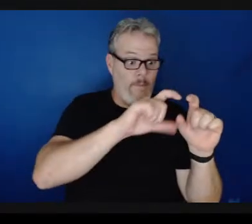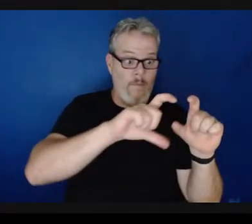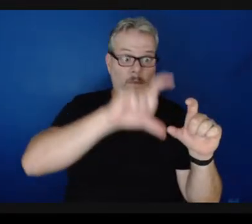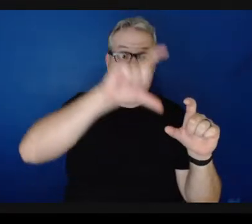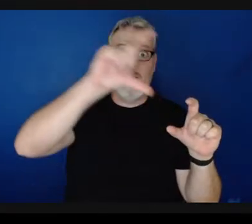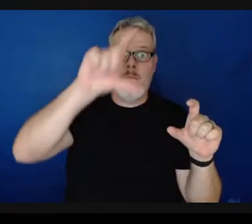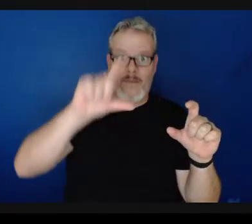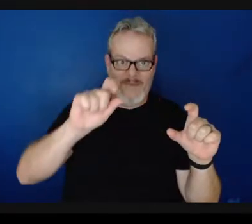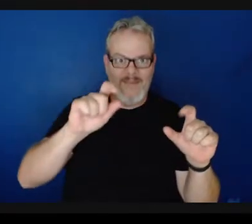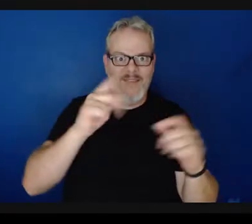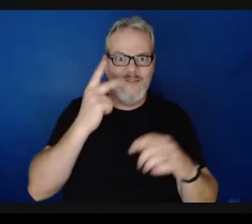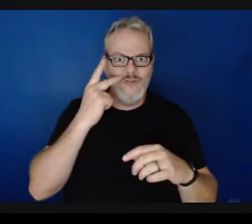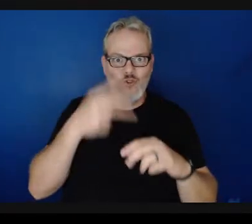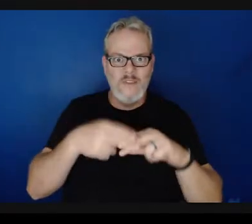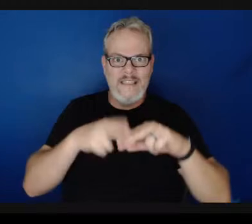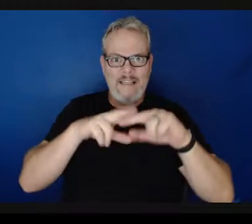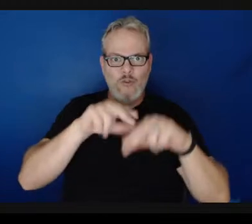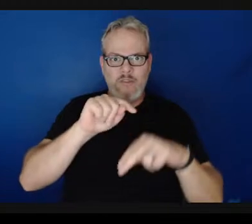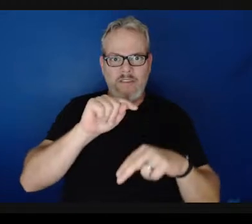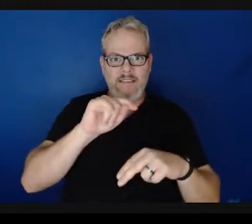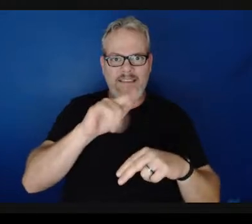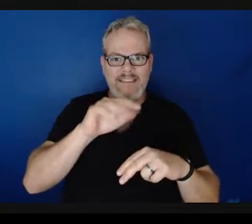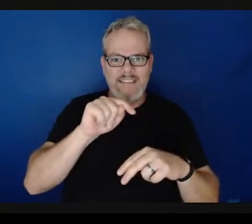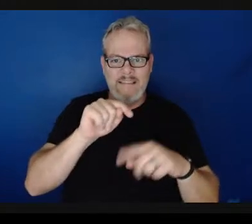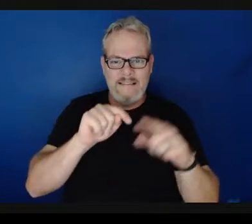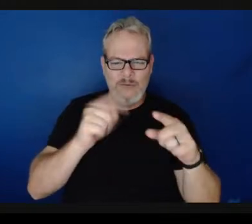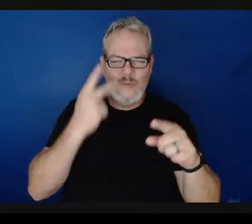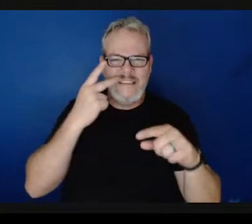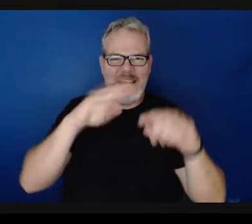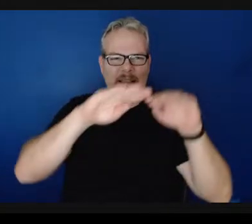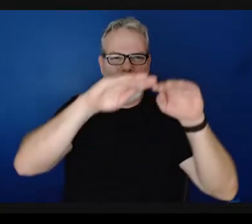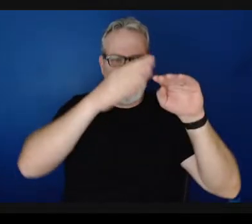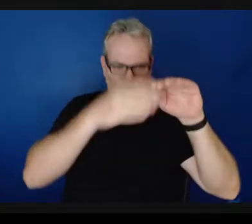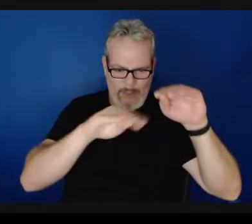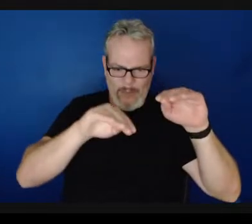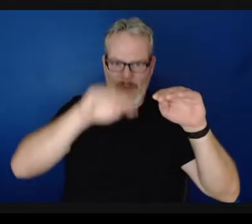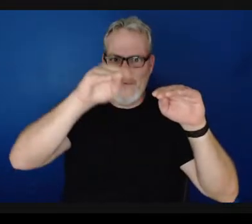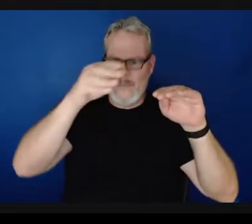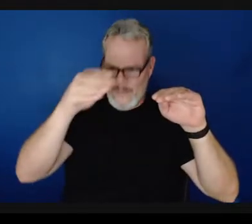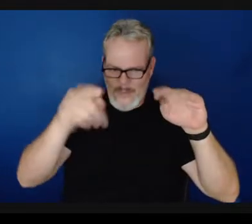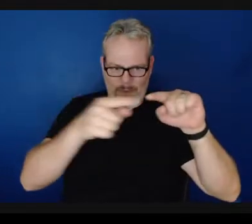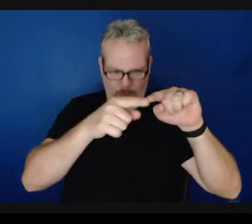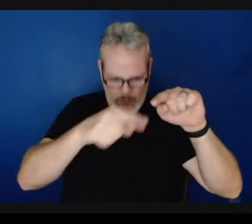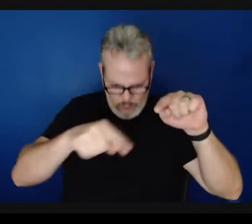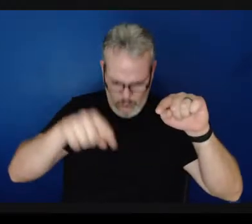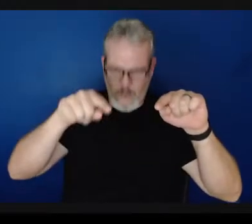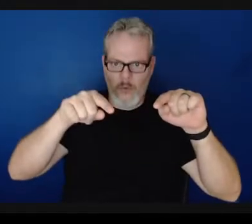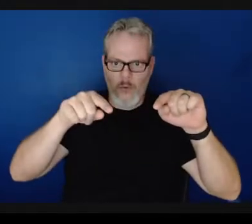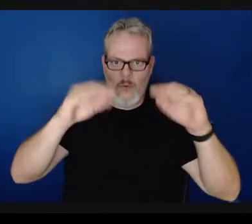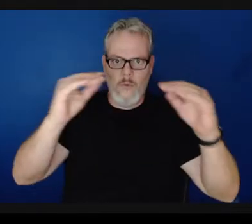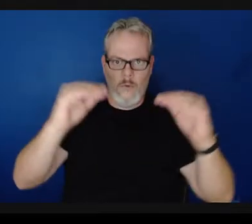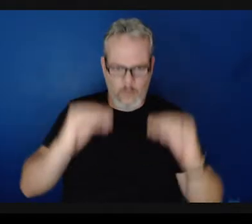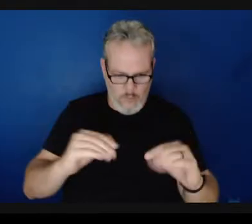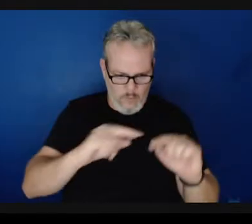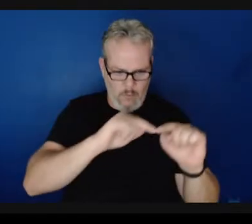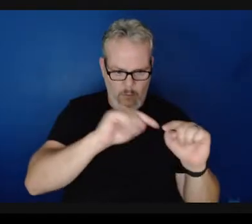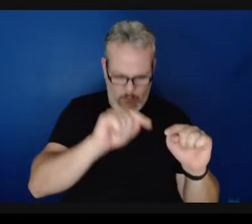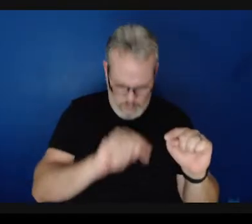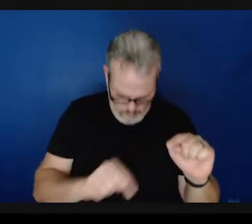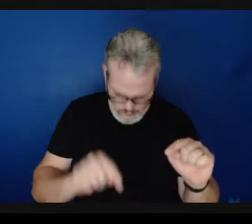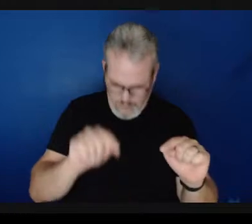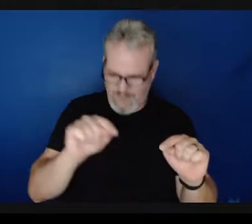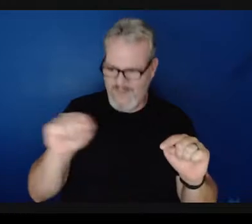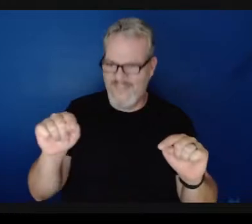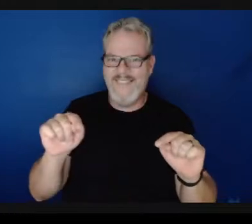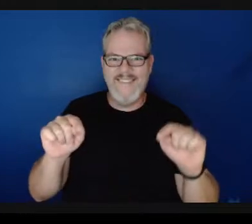tilt, a little dip in between. Maybe we have a little dip in between here as well. But that inflation trend continued all the way to the peak as well